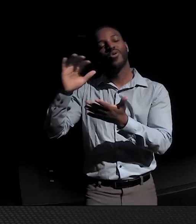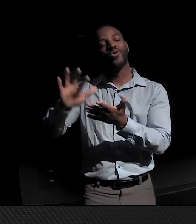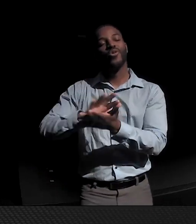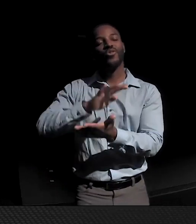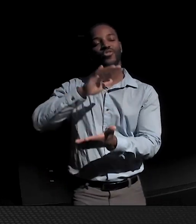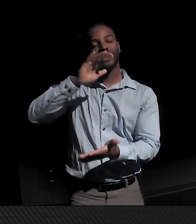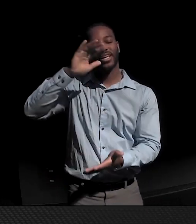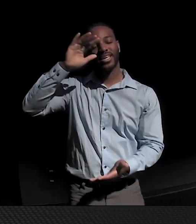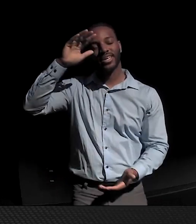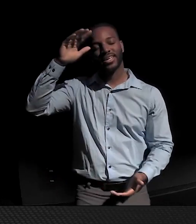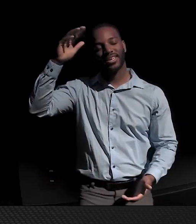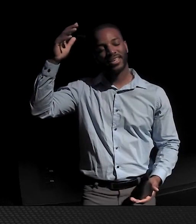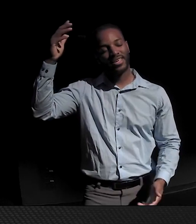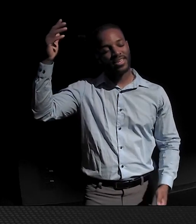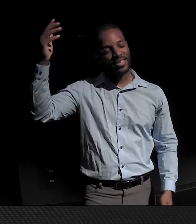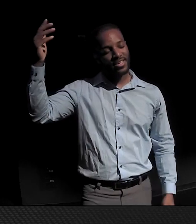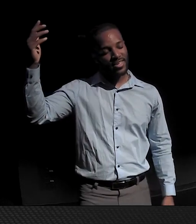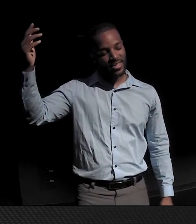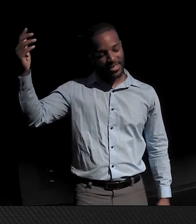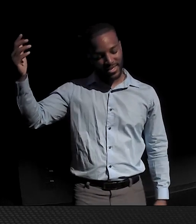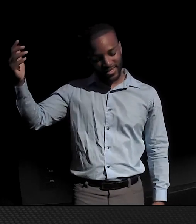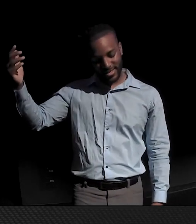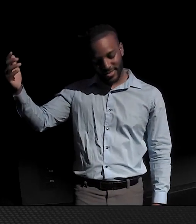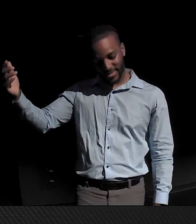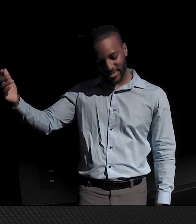the glory.